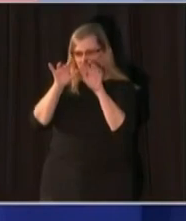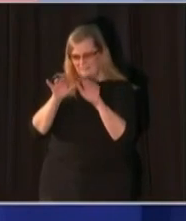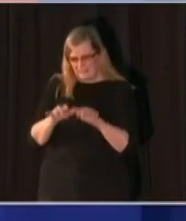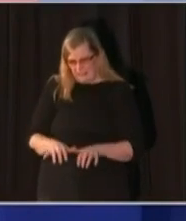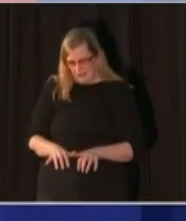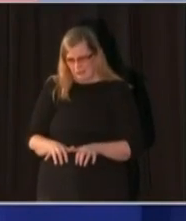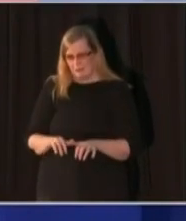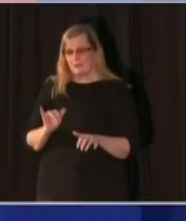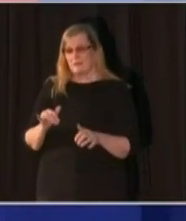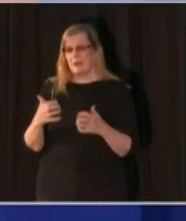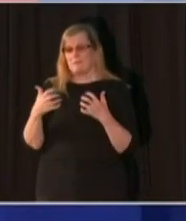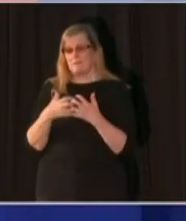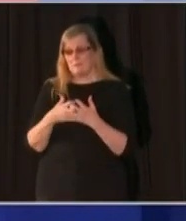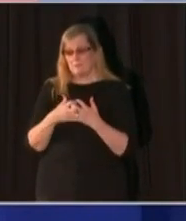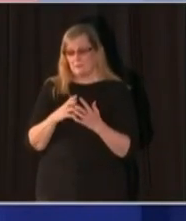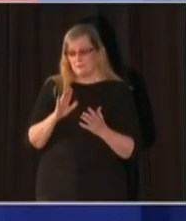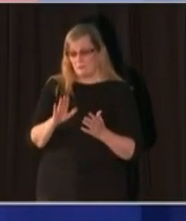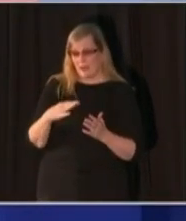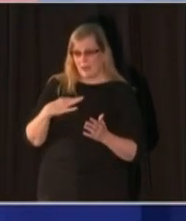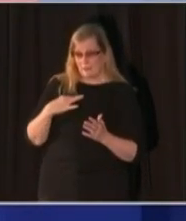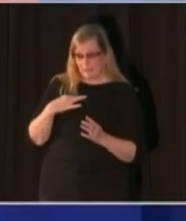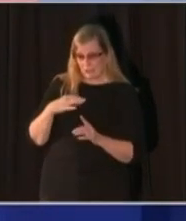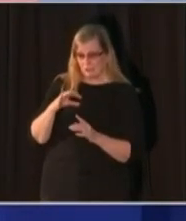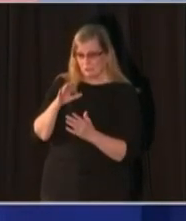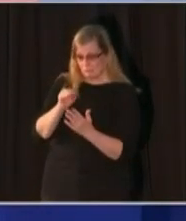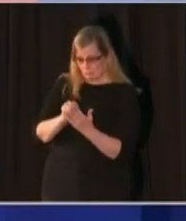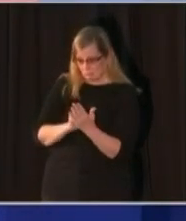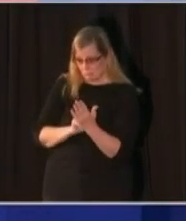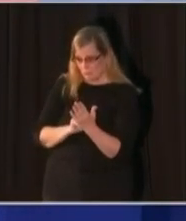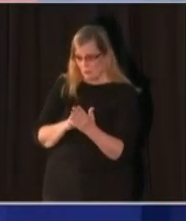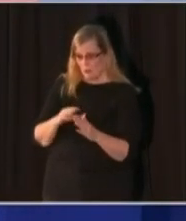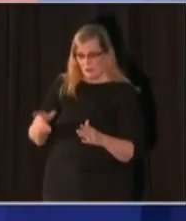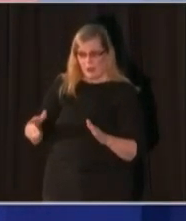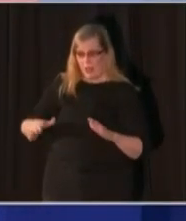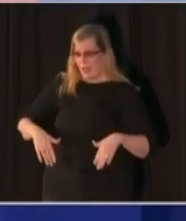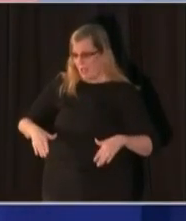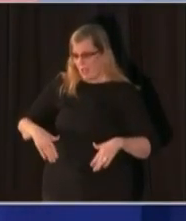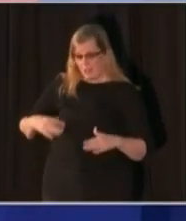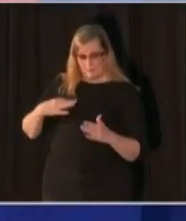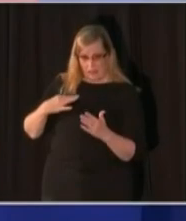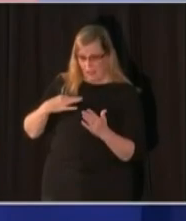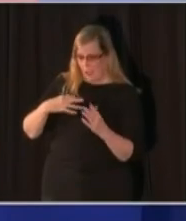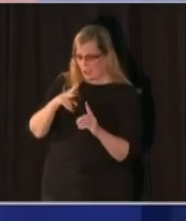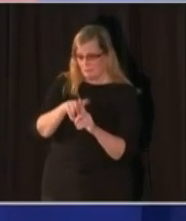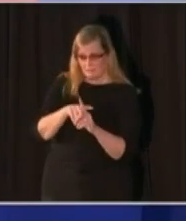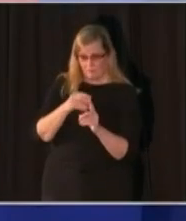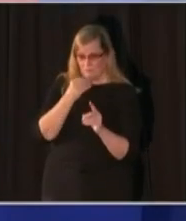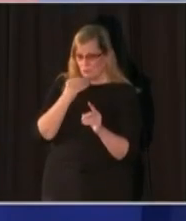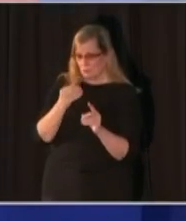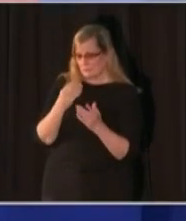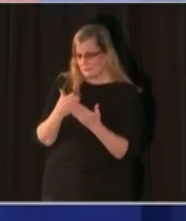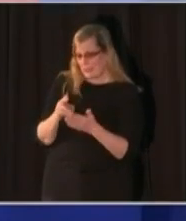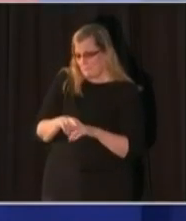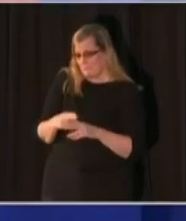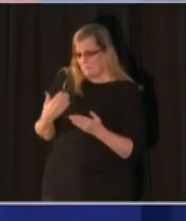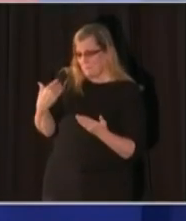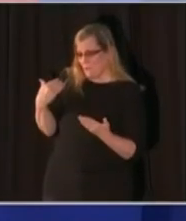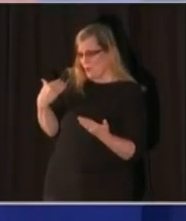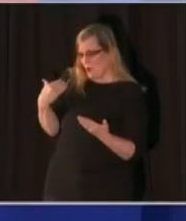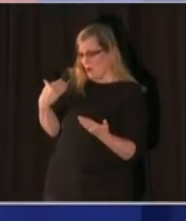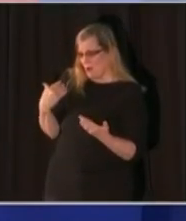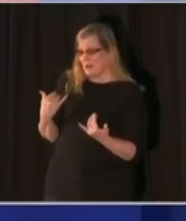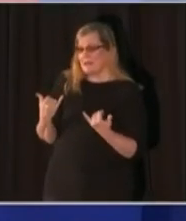so, those people who have not previously applied for SNAP may do so. I want to also